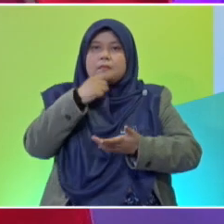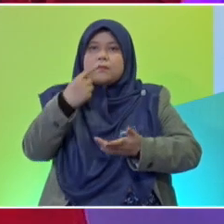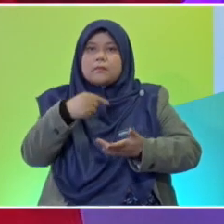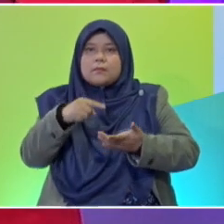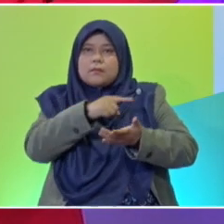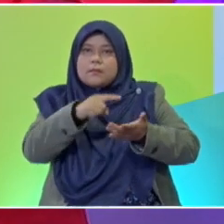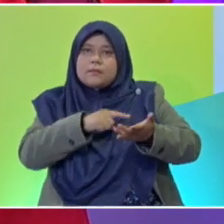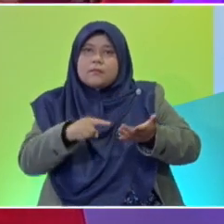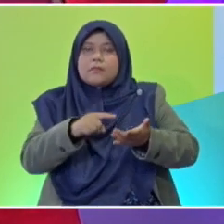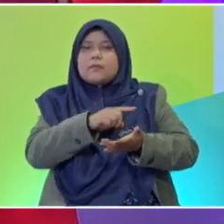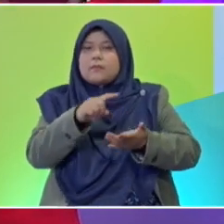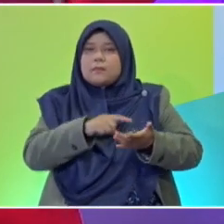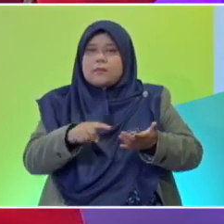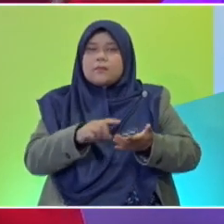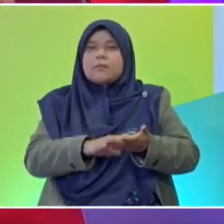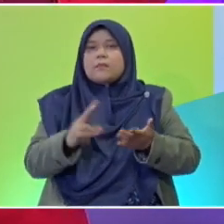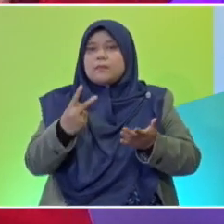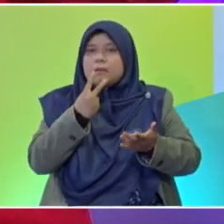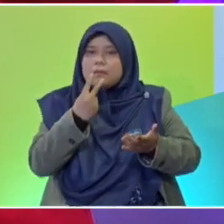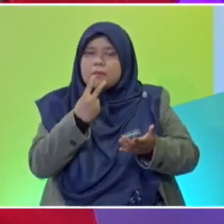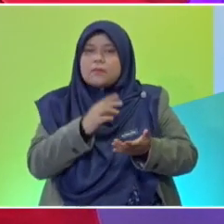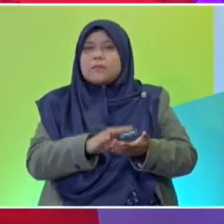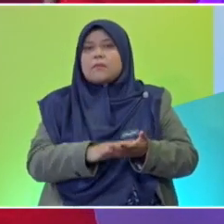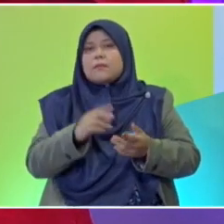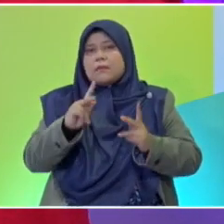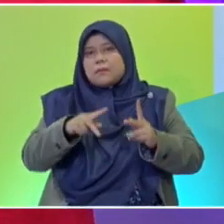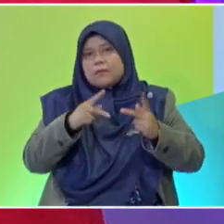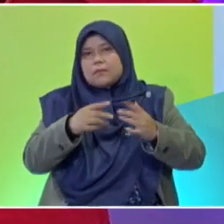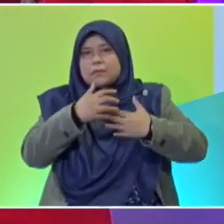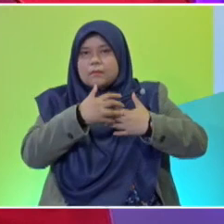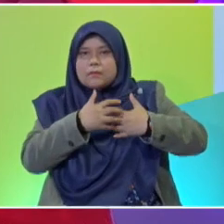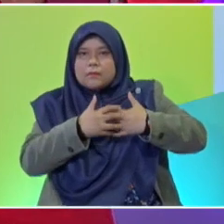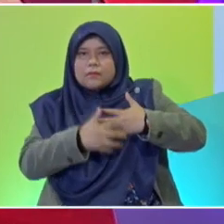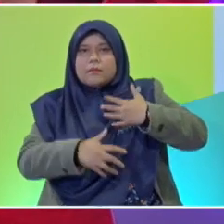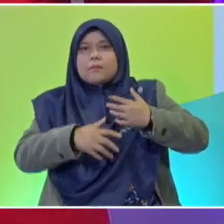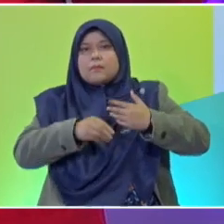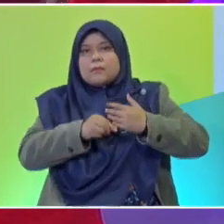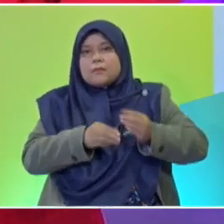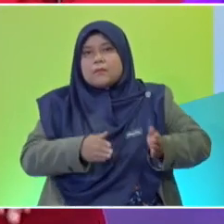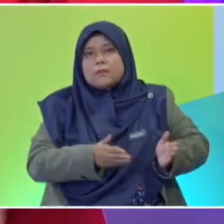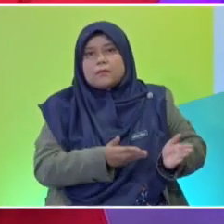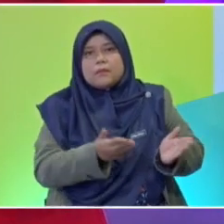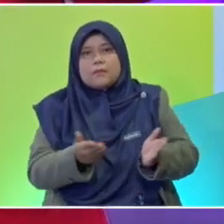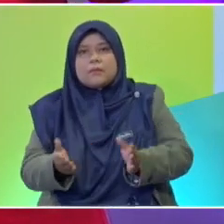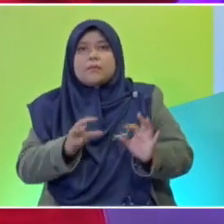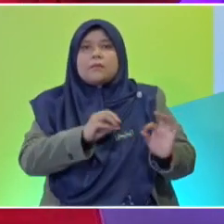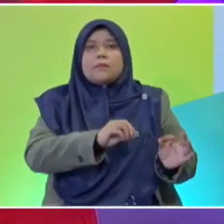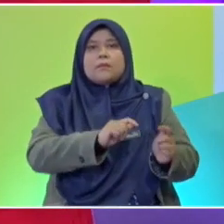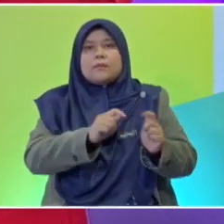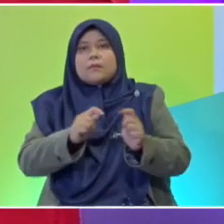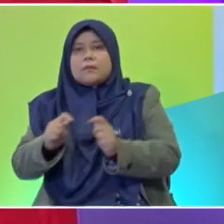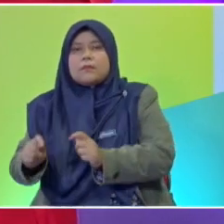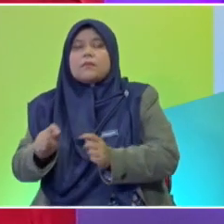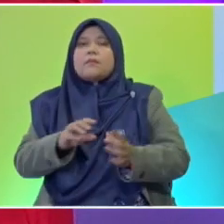your magnesium, your vitamins and everything will go into the bloodstream and will be transported to all parts of